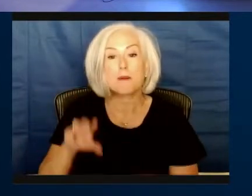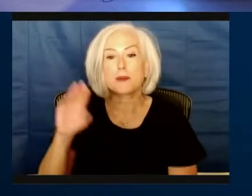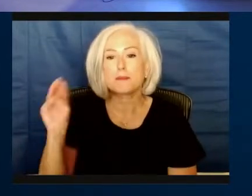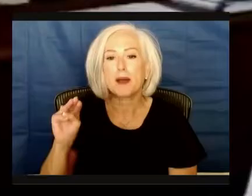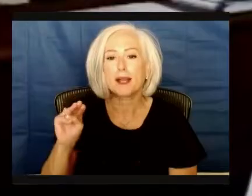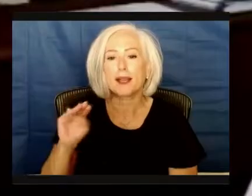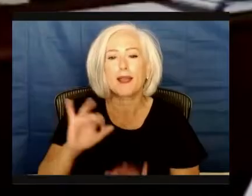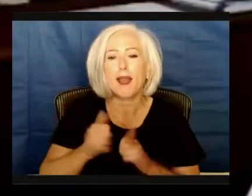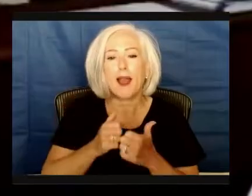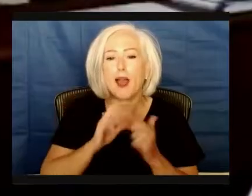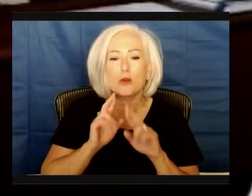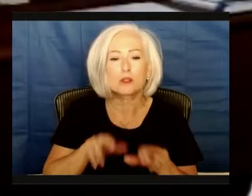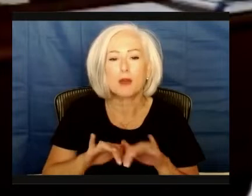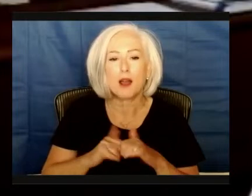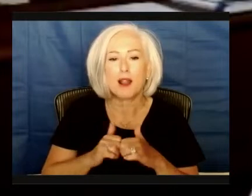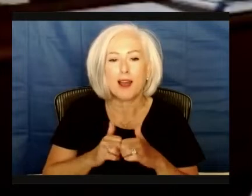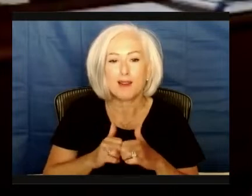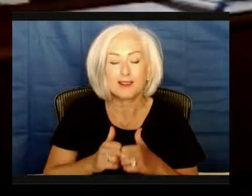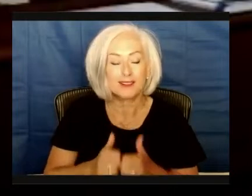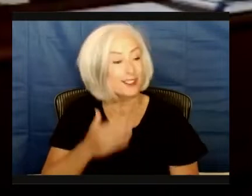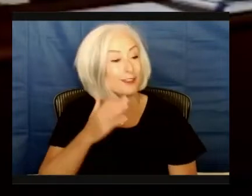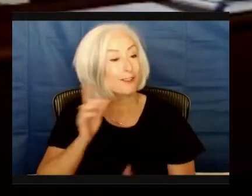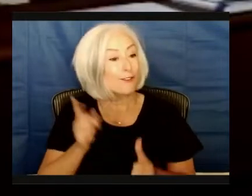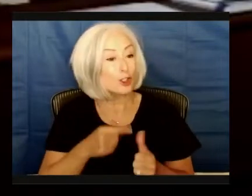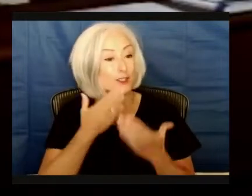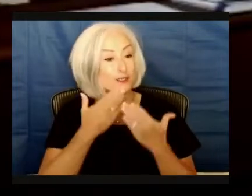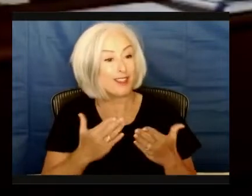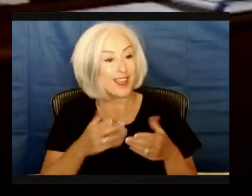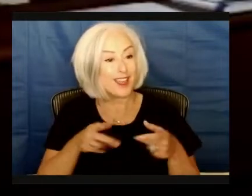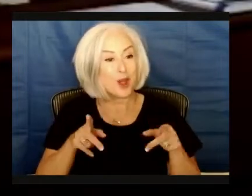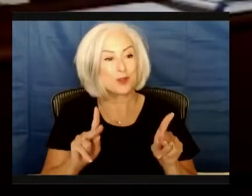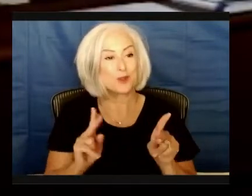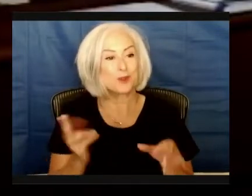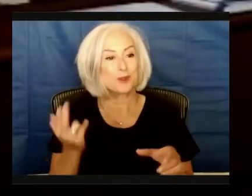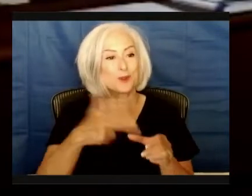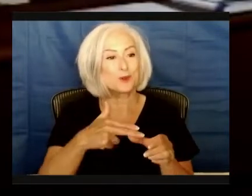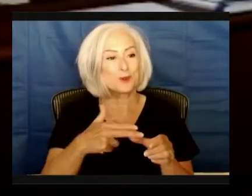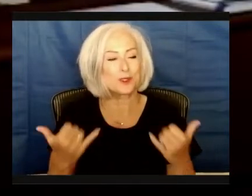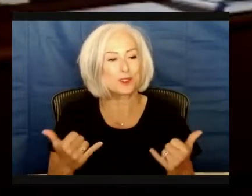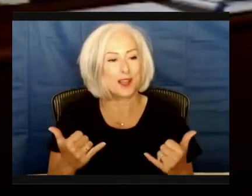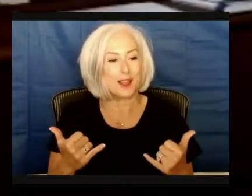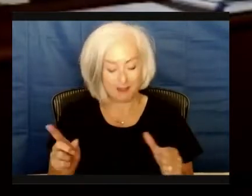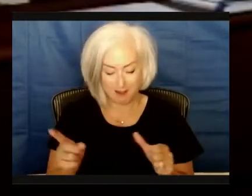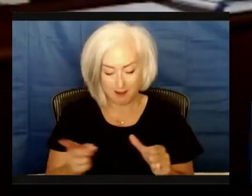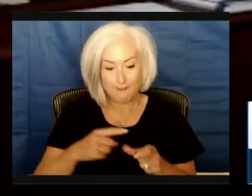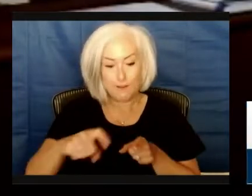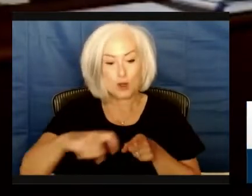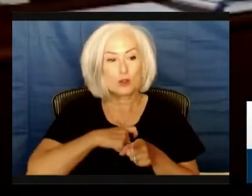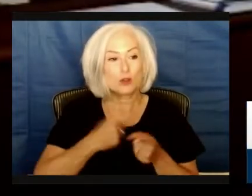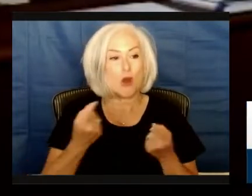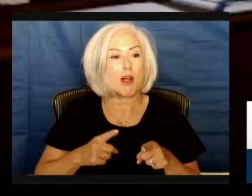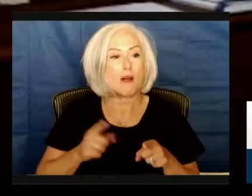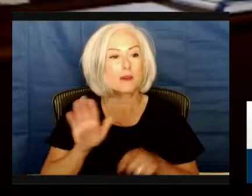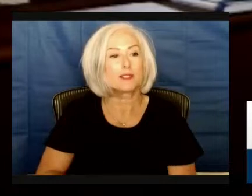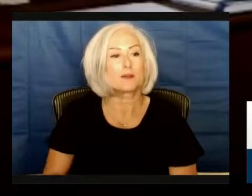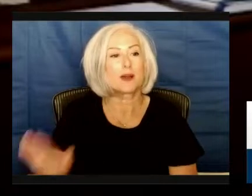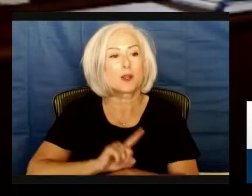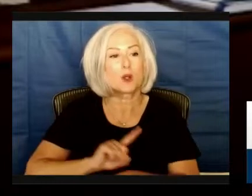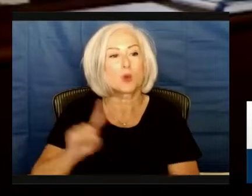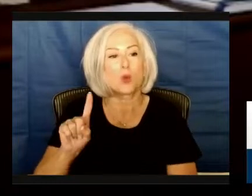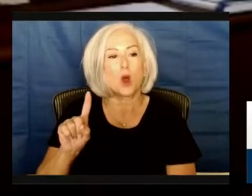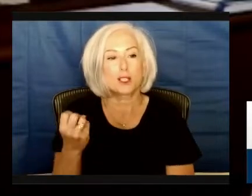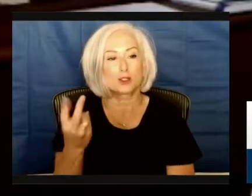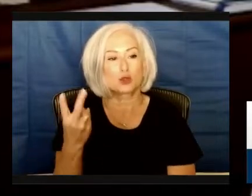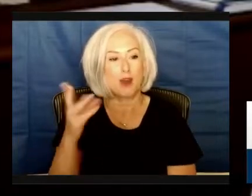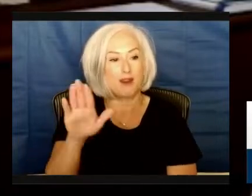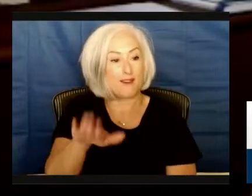Thank you for the opportunity to be here today. The first call I received on the incident was about 1:12 in the afternoon, and